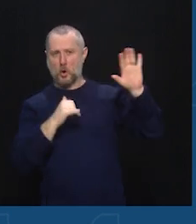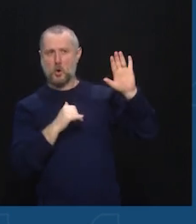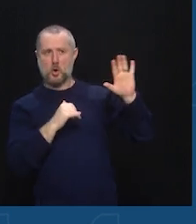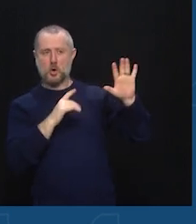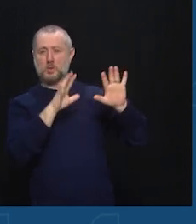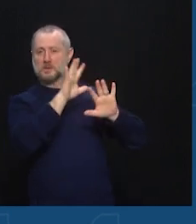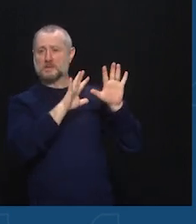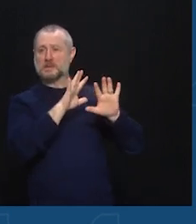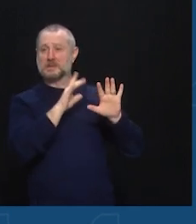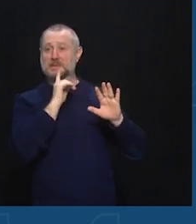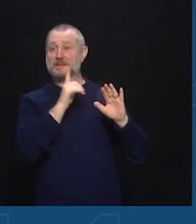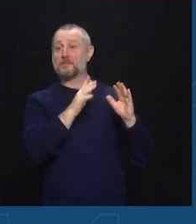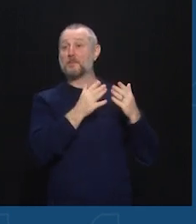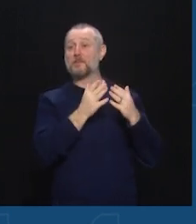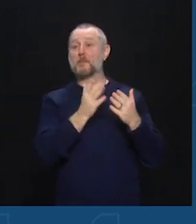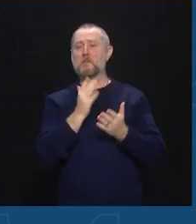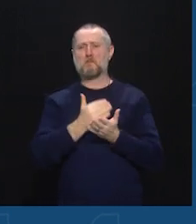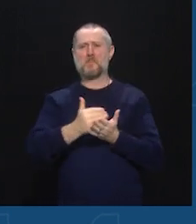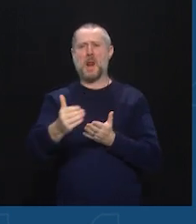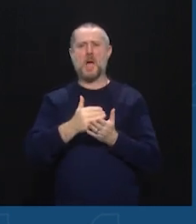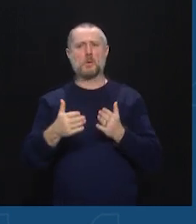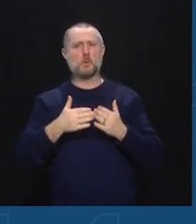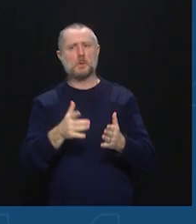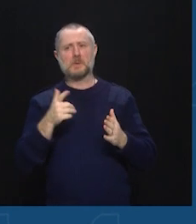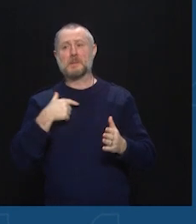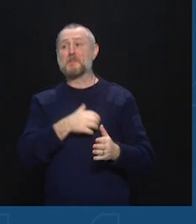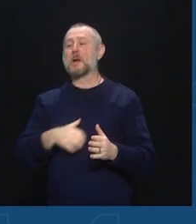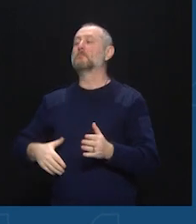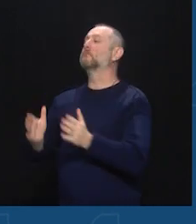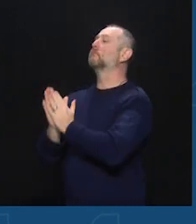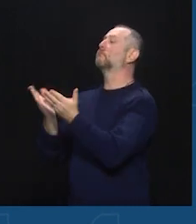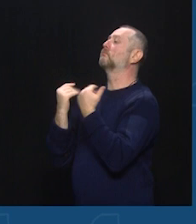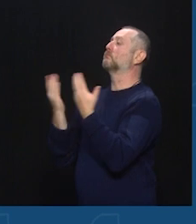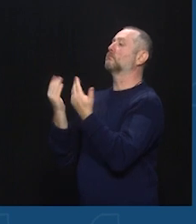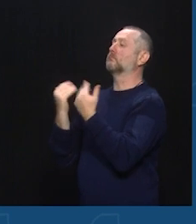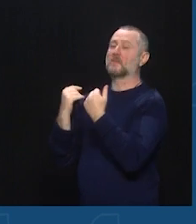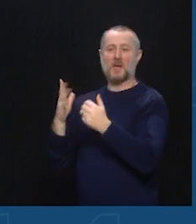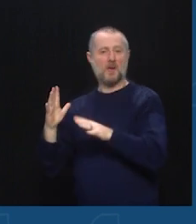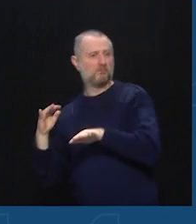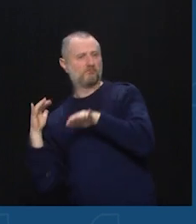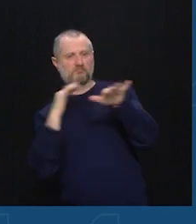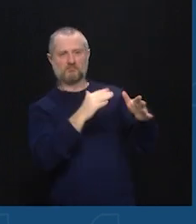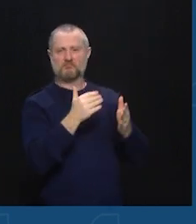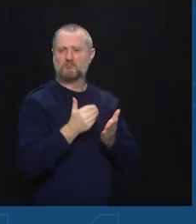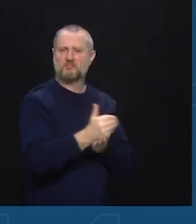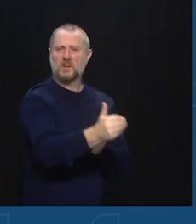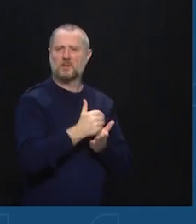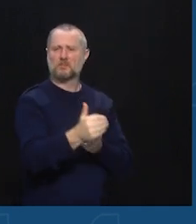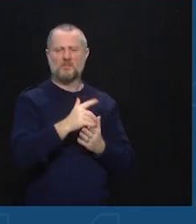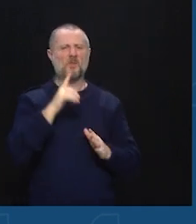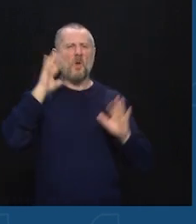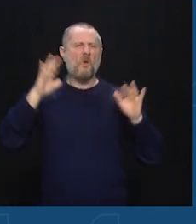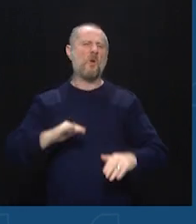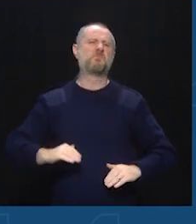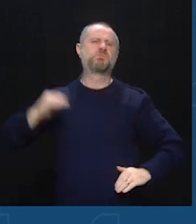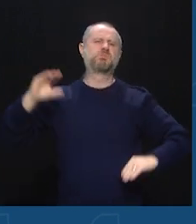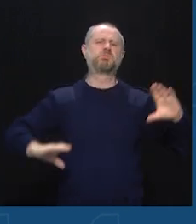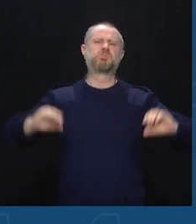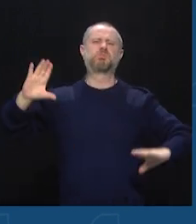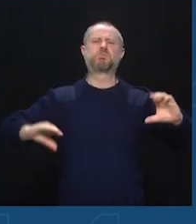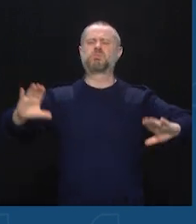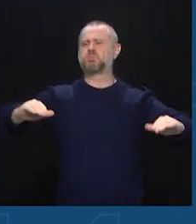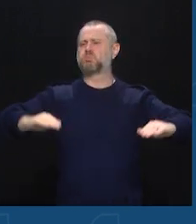extra snow plows at the request of the mayor to help them dig out, which is important. You can see the snow accumulations, but what is really